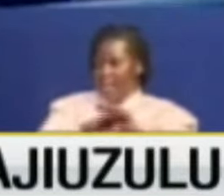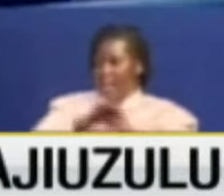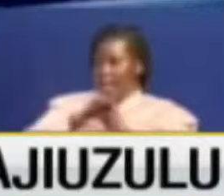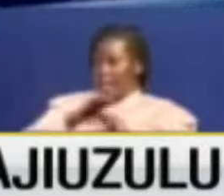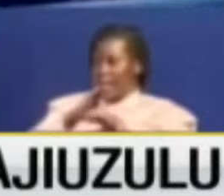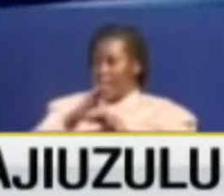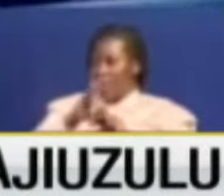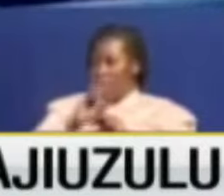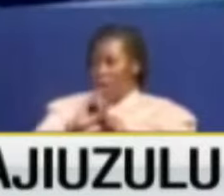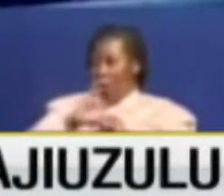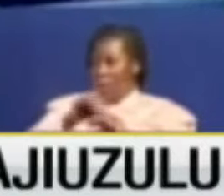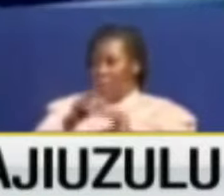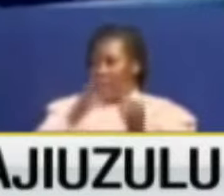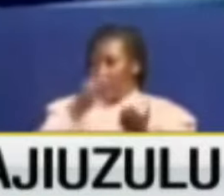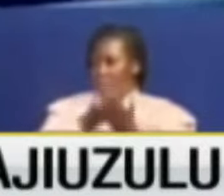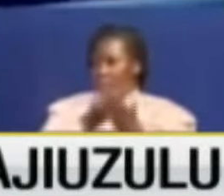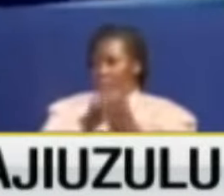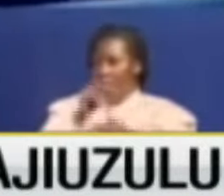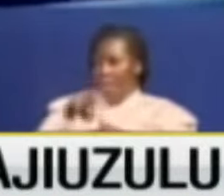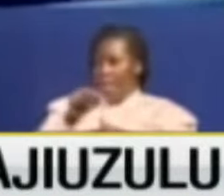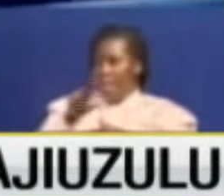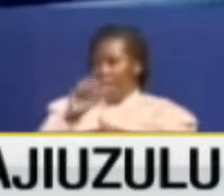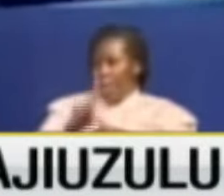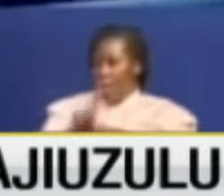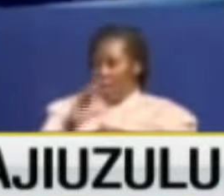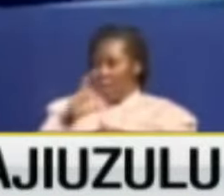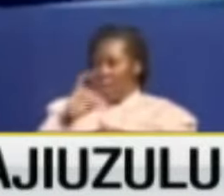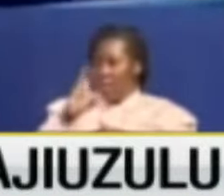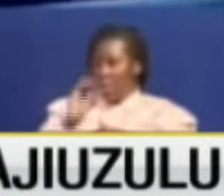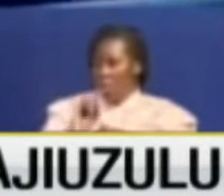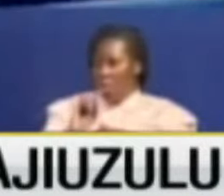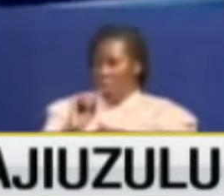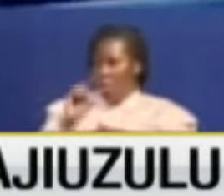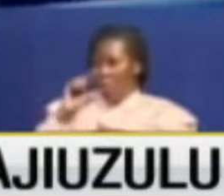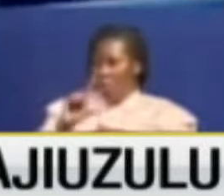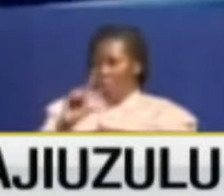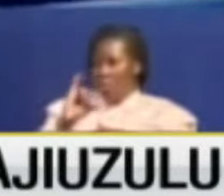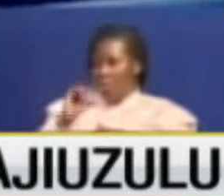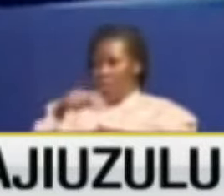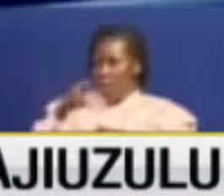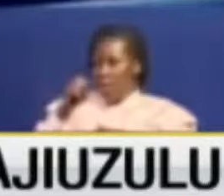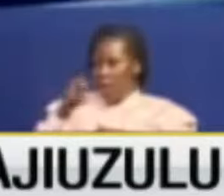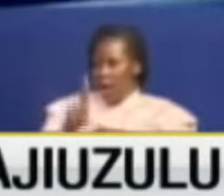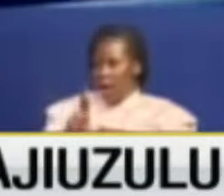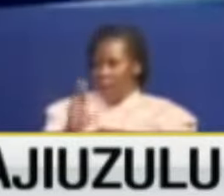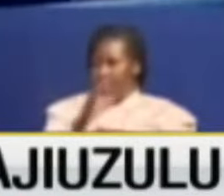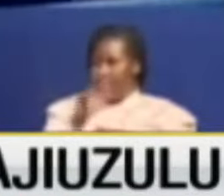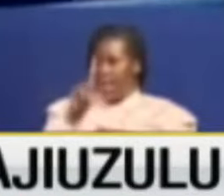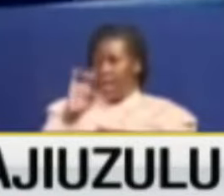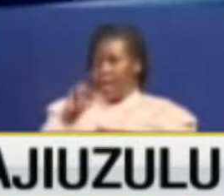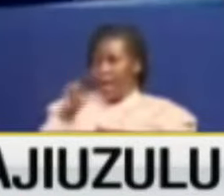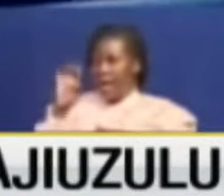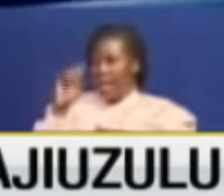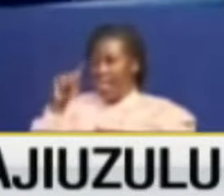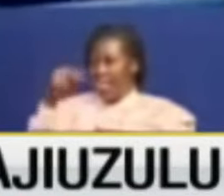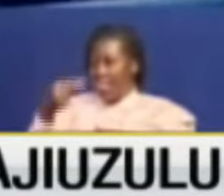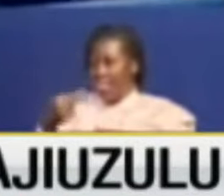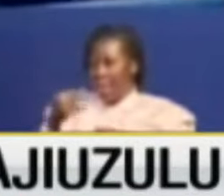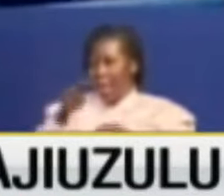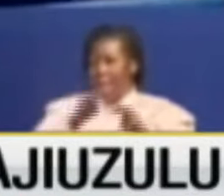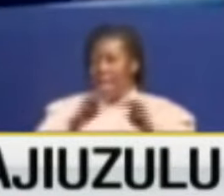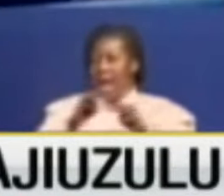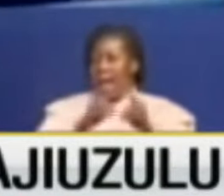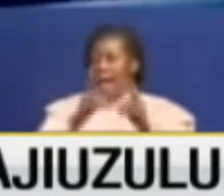Revenue Board, Paul Mwaki, CEO of Liquor Board, Kenneth Kimathi Mbae,